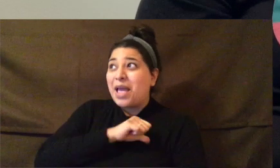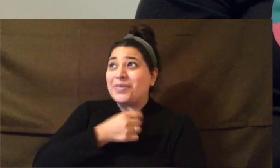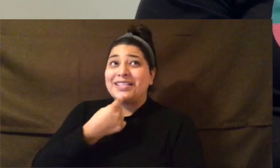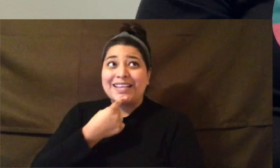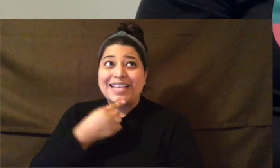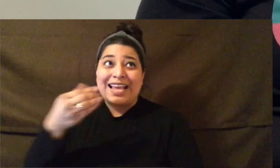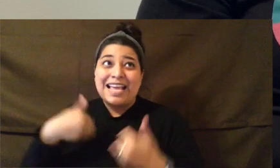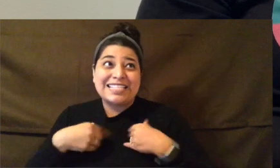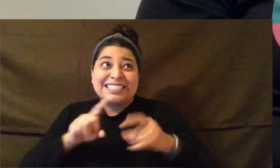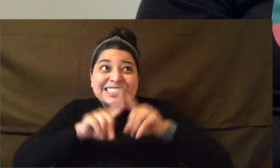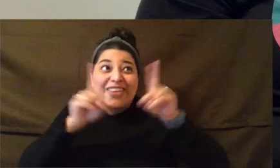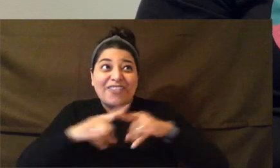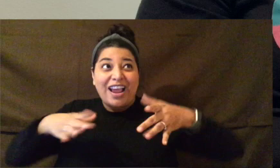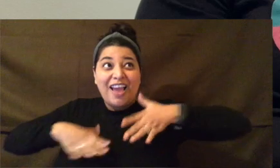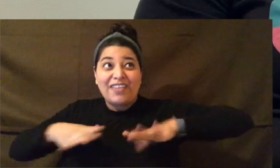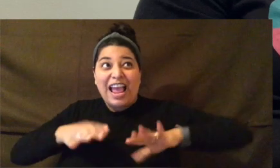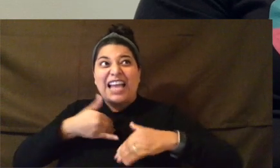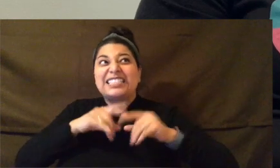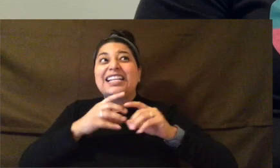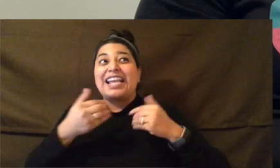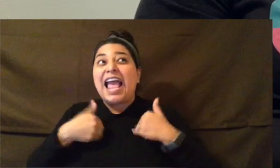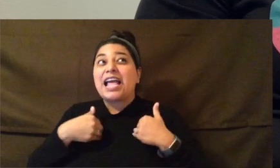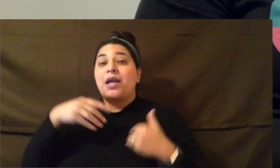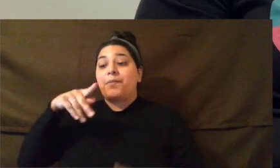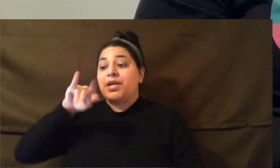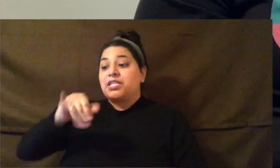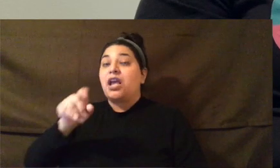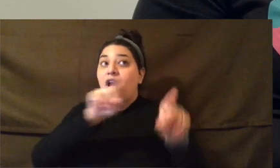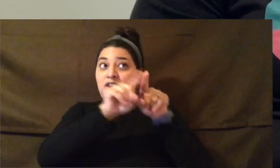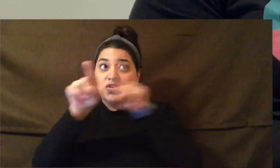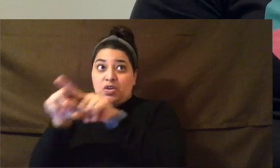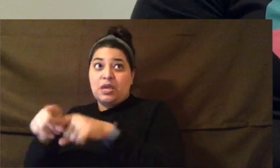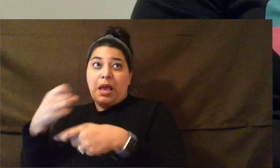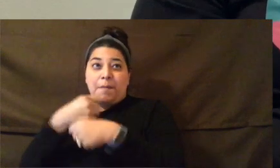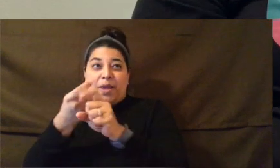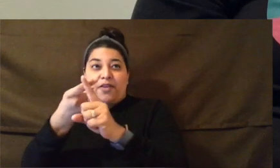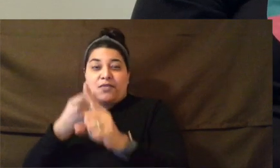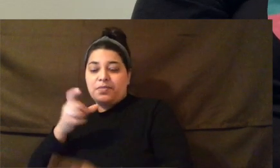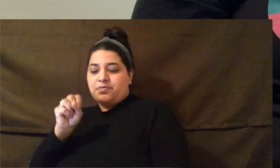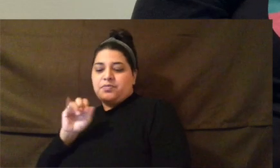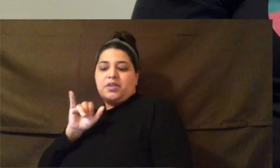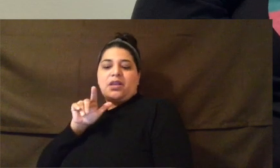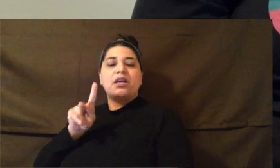"He has many different outfits, and he has his own pajamas, too. They're made of silk."